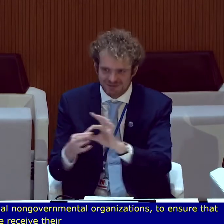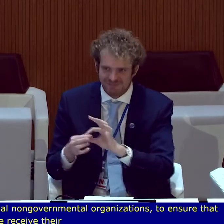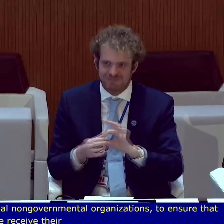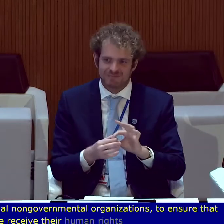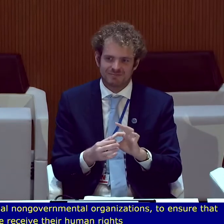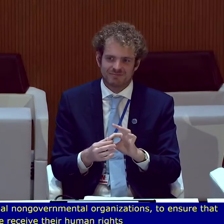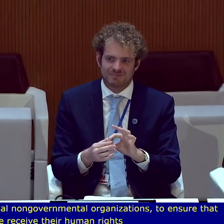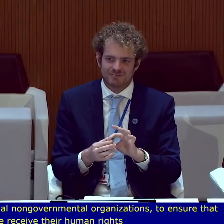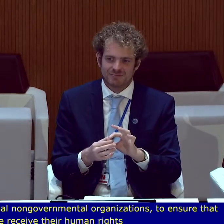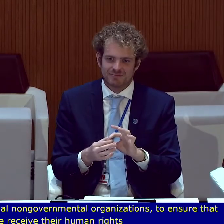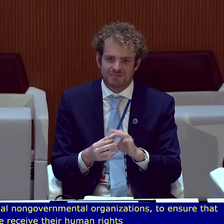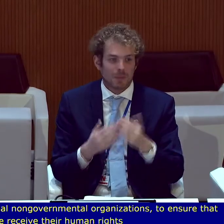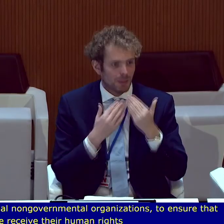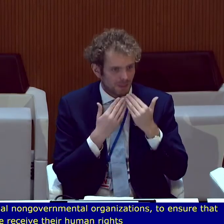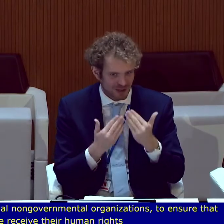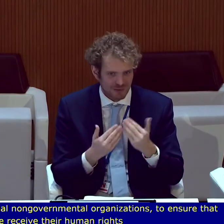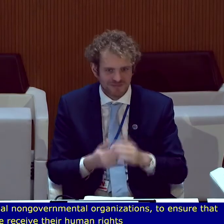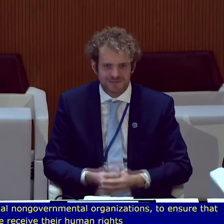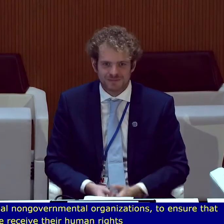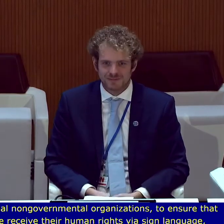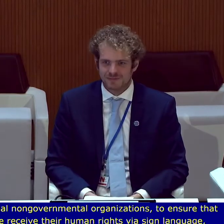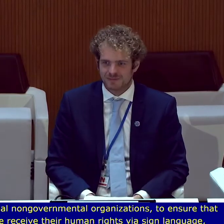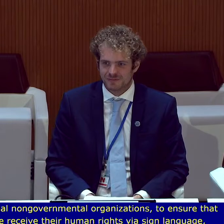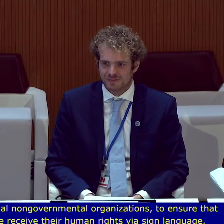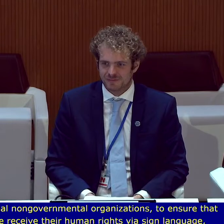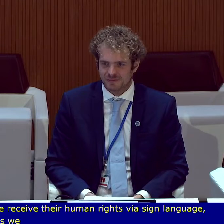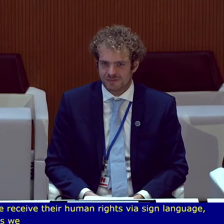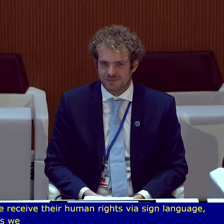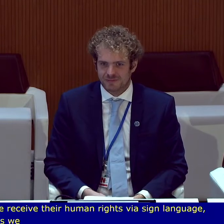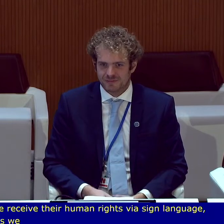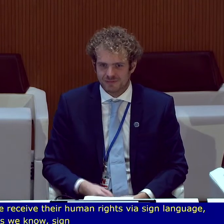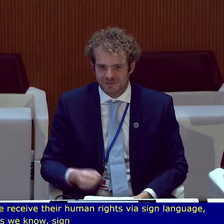know, sign languages unite us. Thank you for your attention.